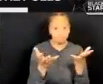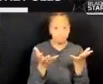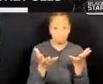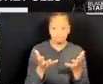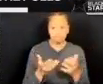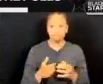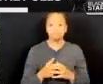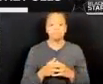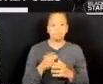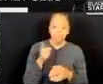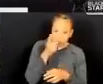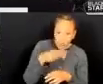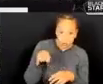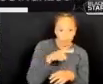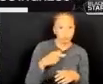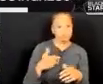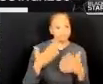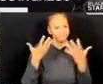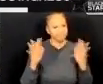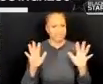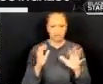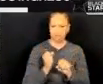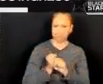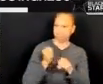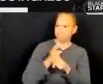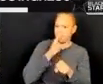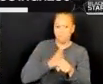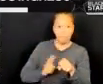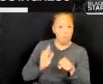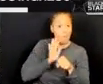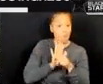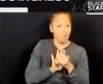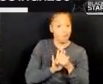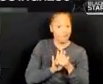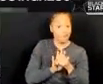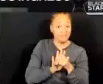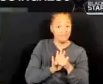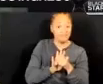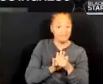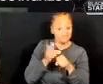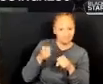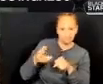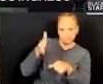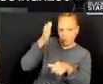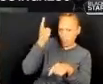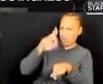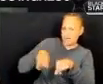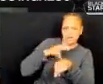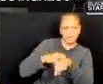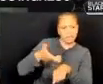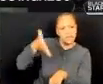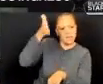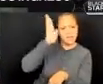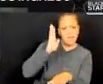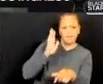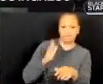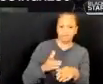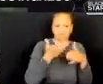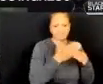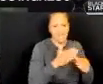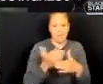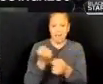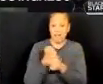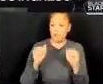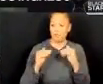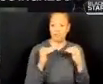God, indivisible, with liberty and justice for all. What